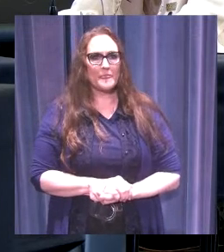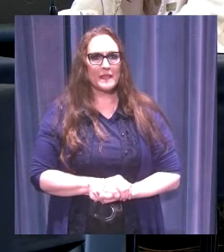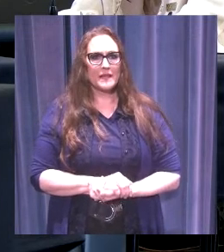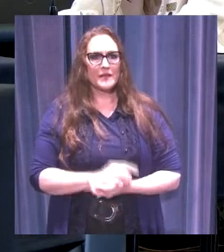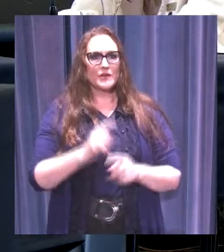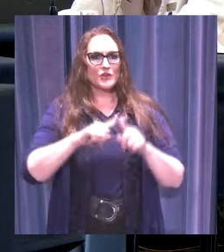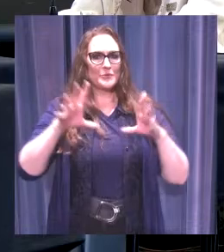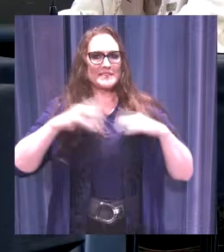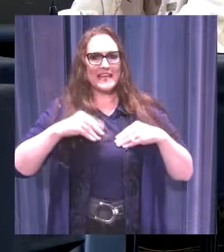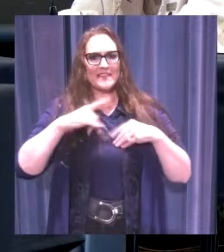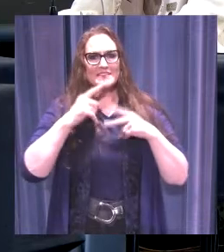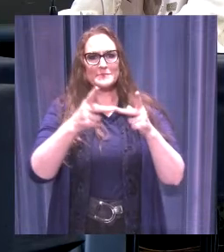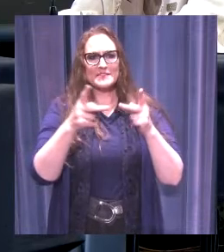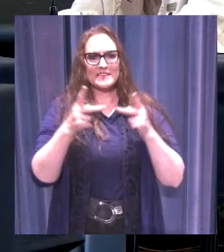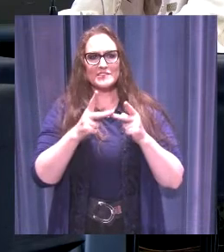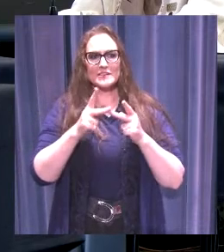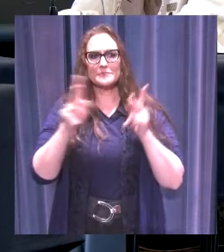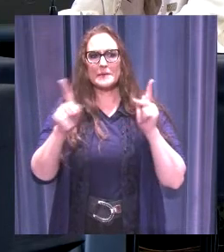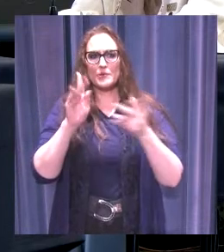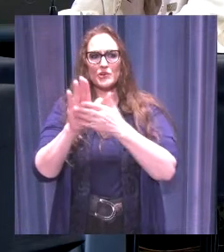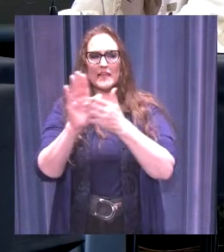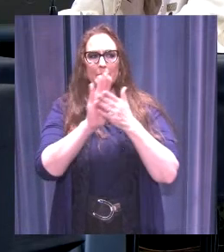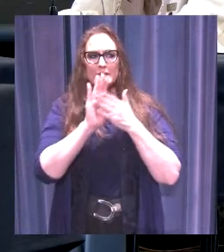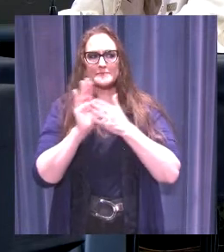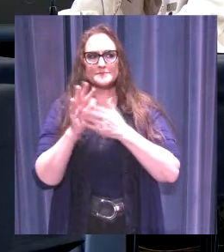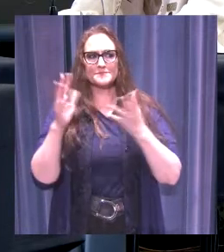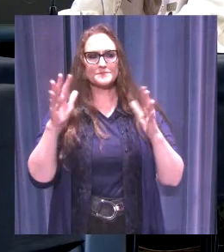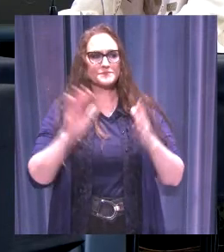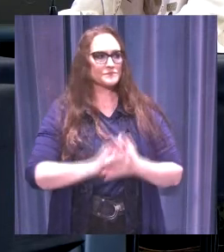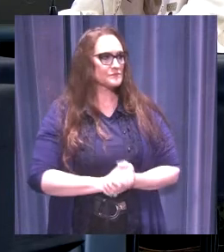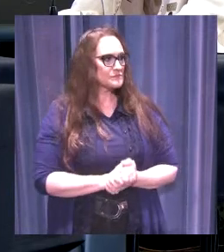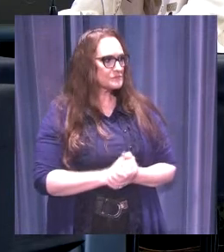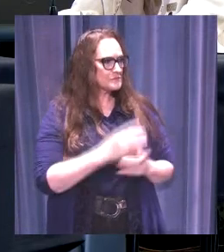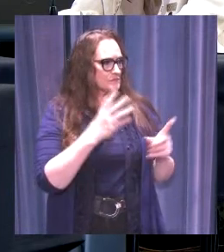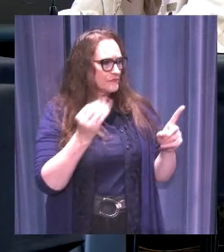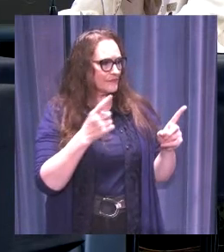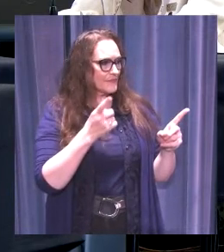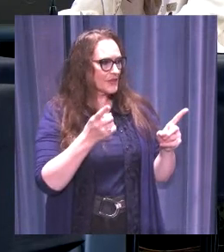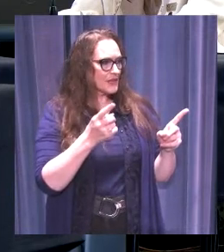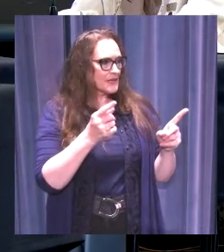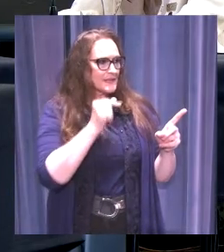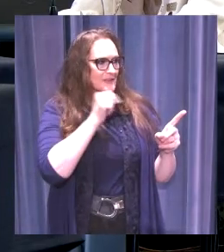taking this position when you're not the